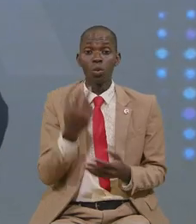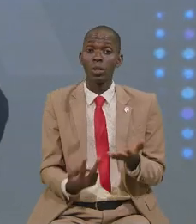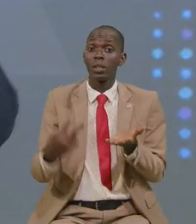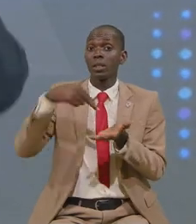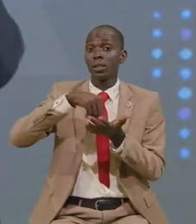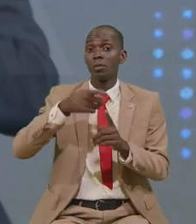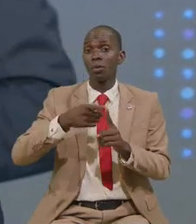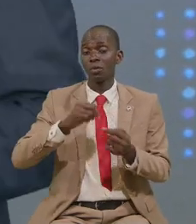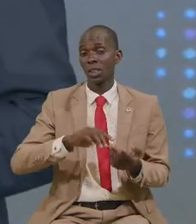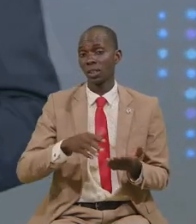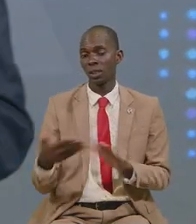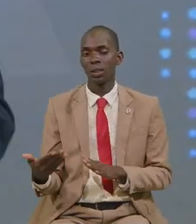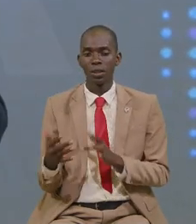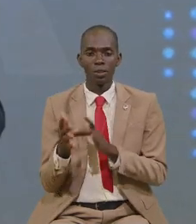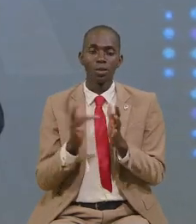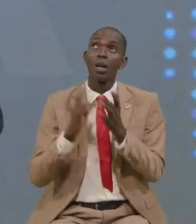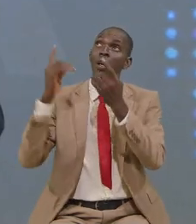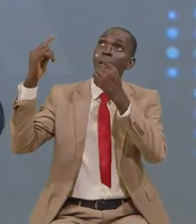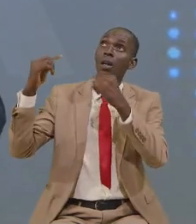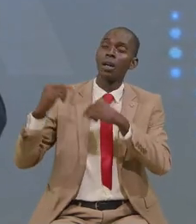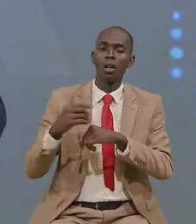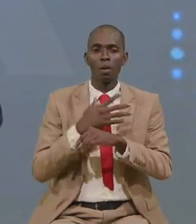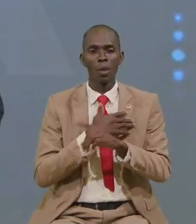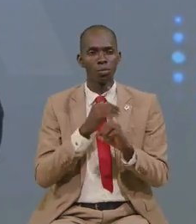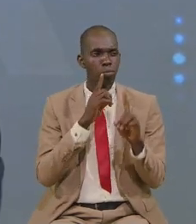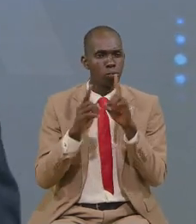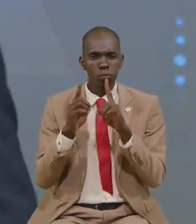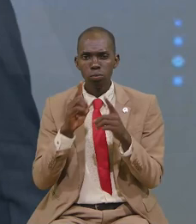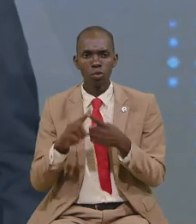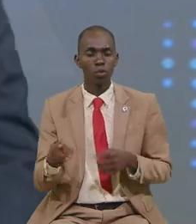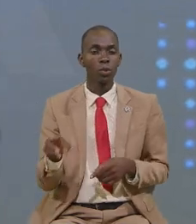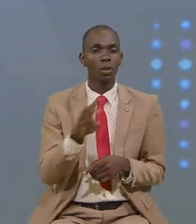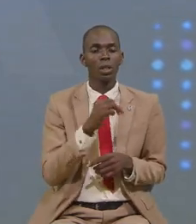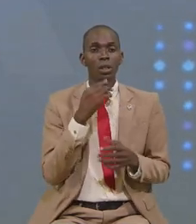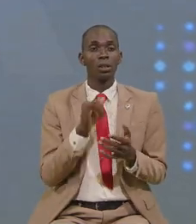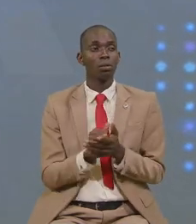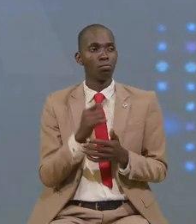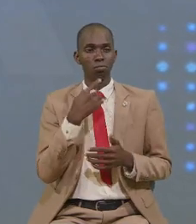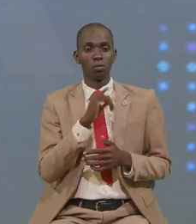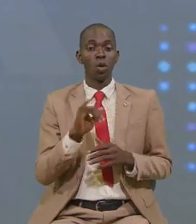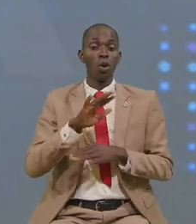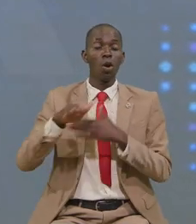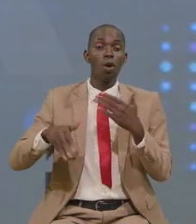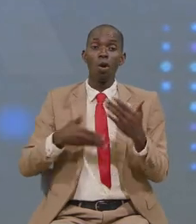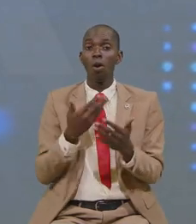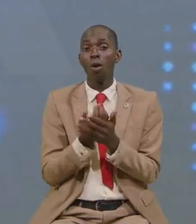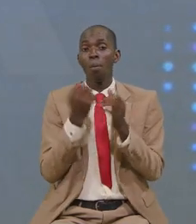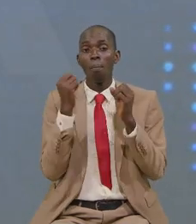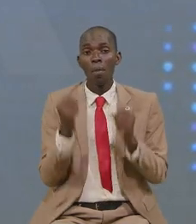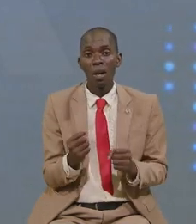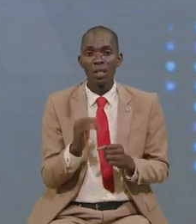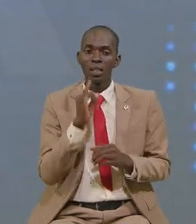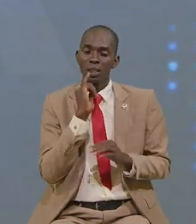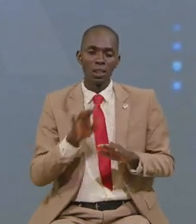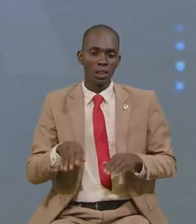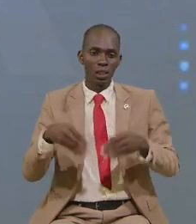Jesus came and spake unto them, saying, "All power is given unto